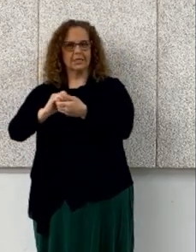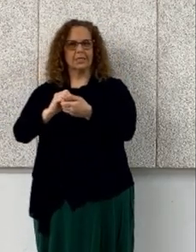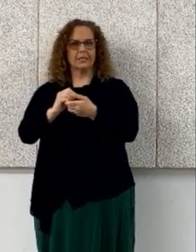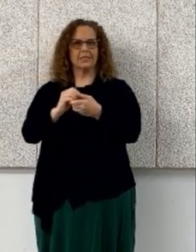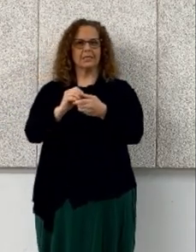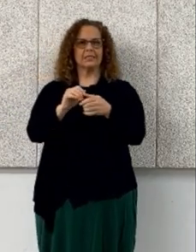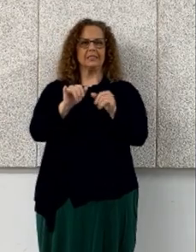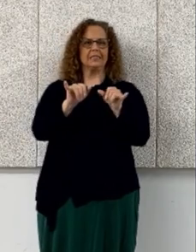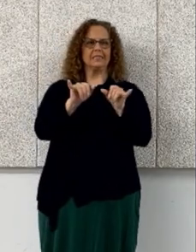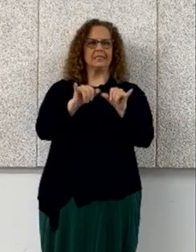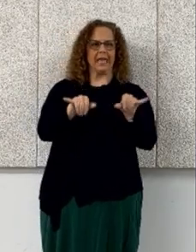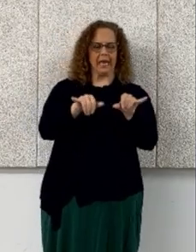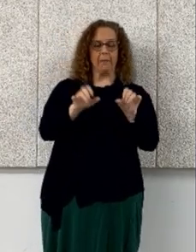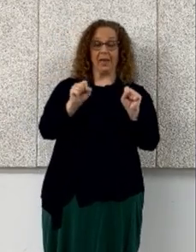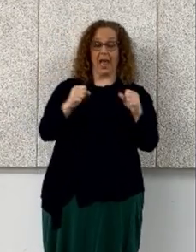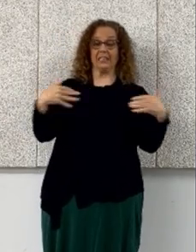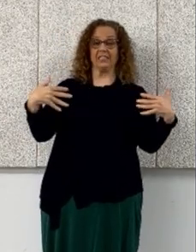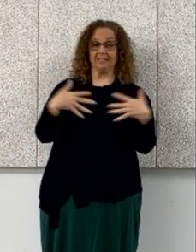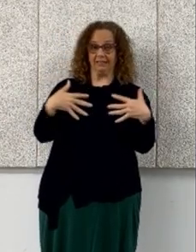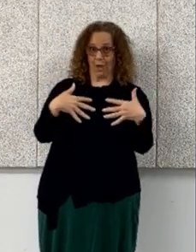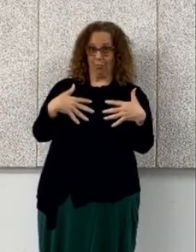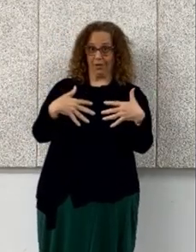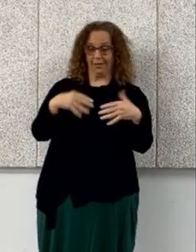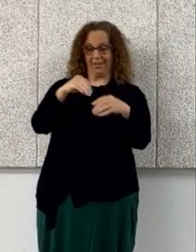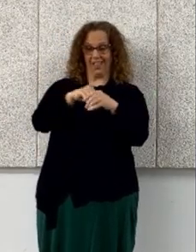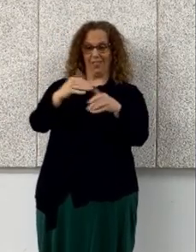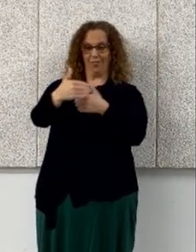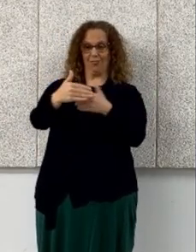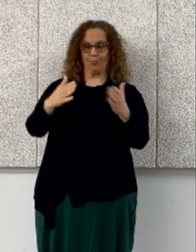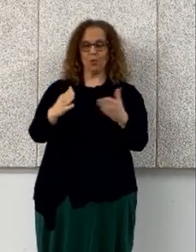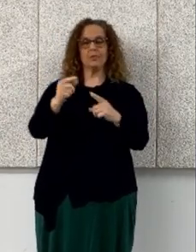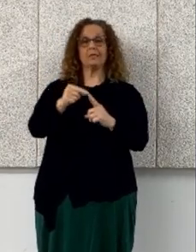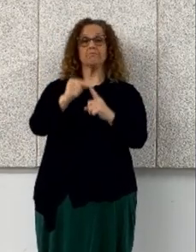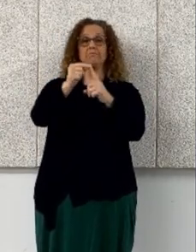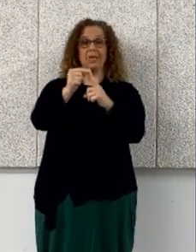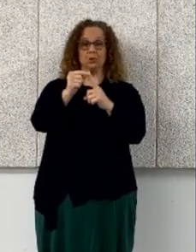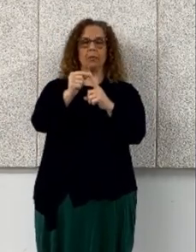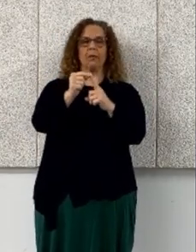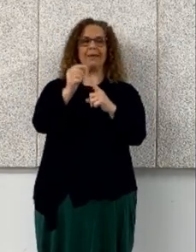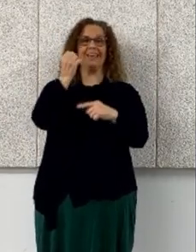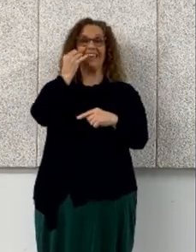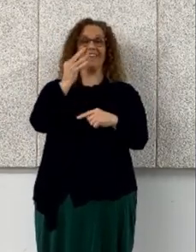room, particularly in organizations that have been traditionally quite hierarchical.